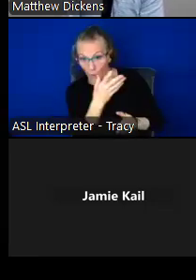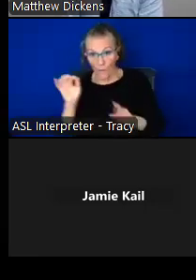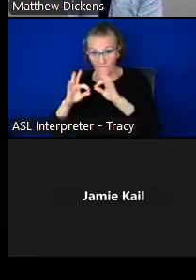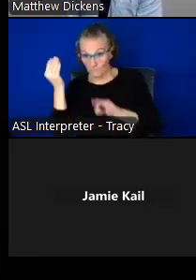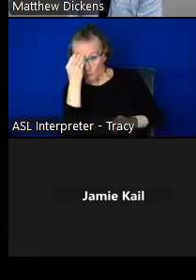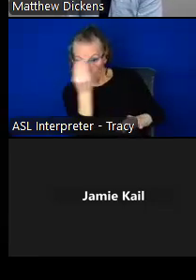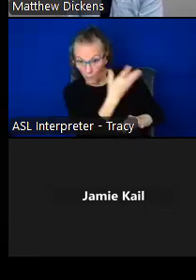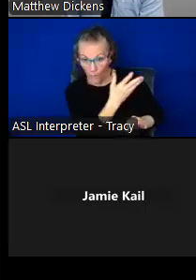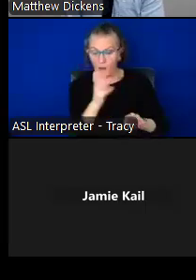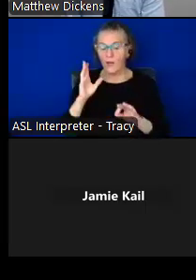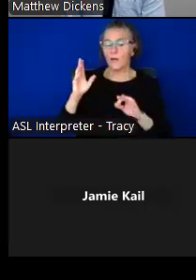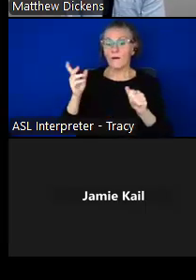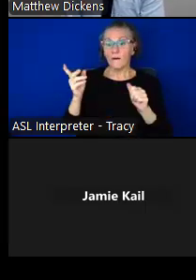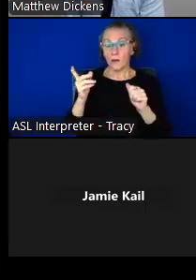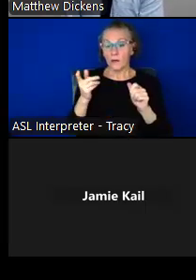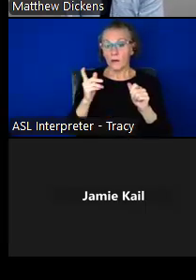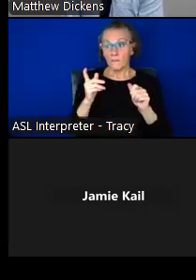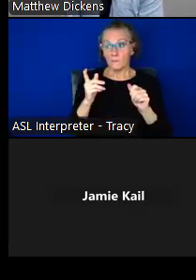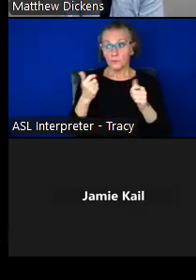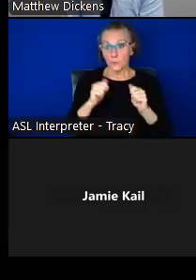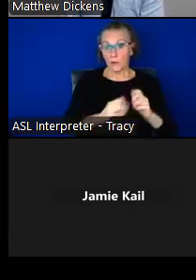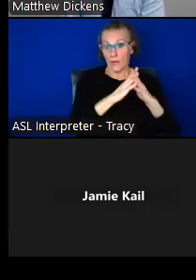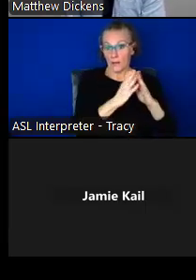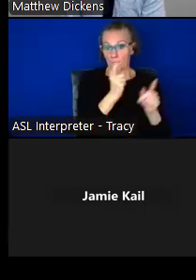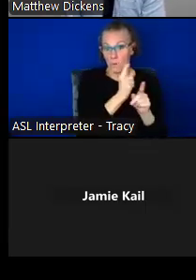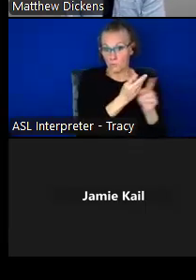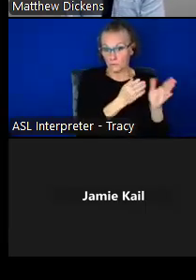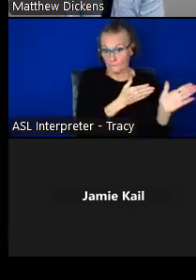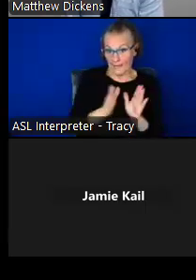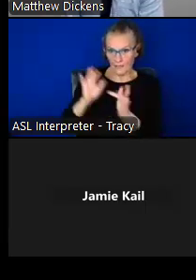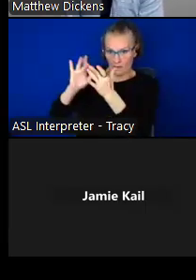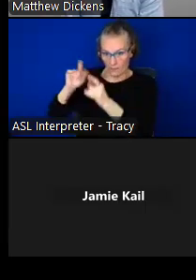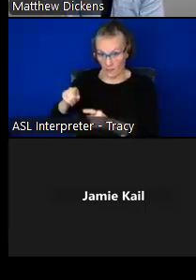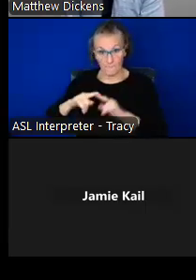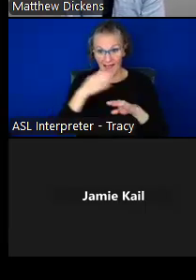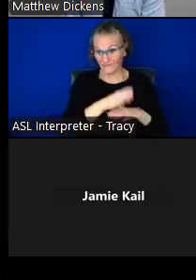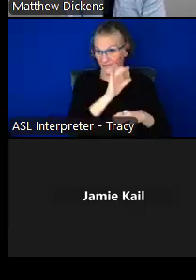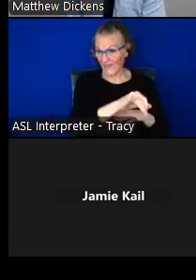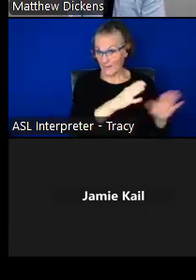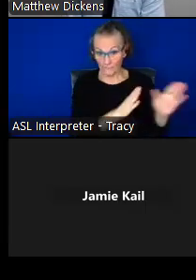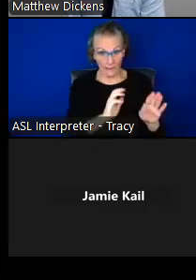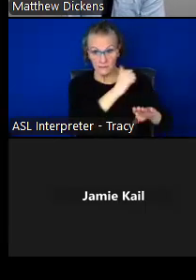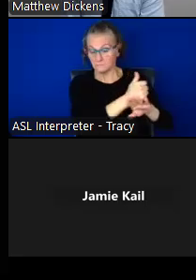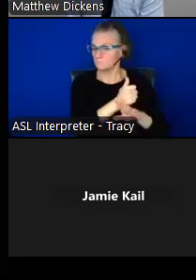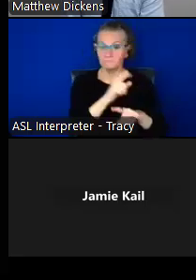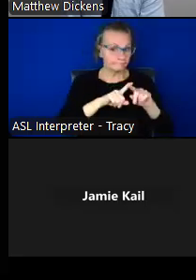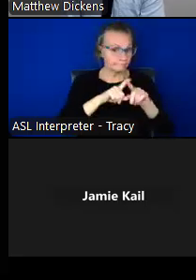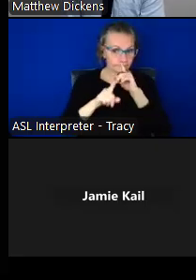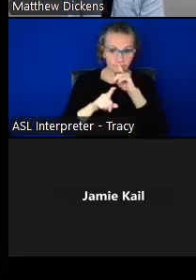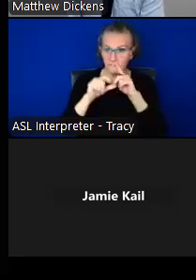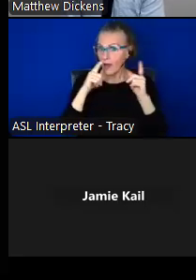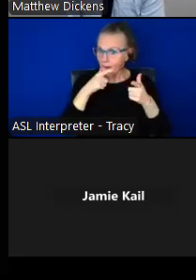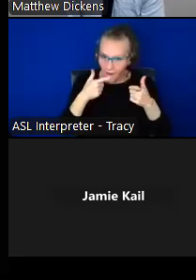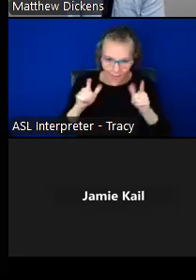trying to set up service plans, but because of confidentiality, we are not allowed to report back on all of our case